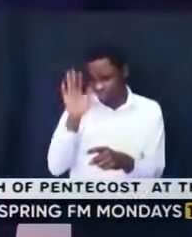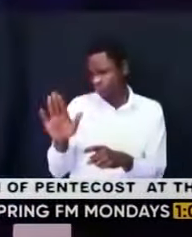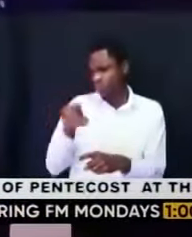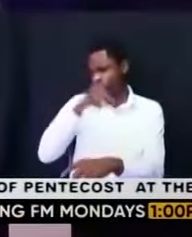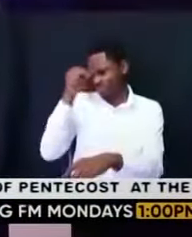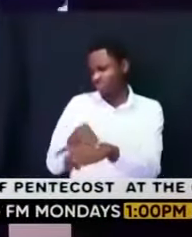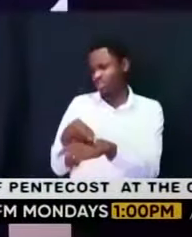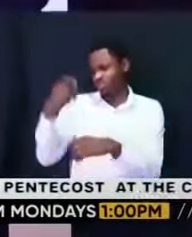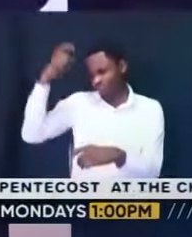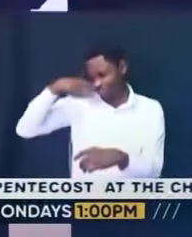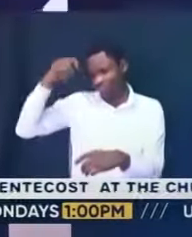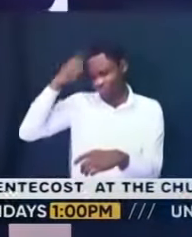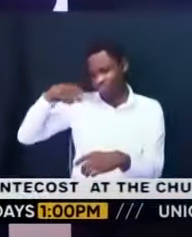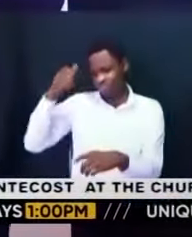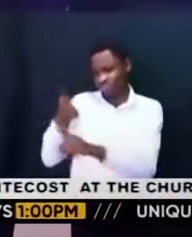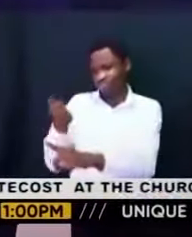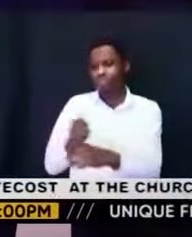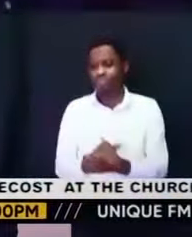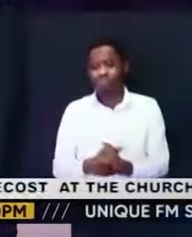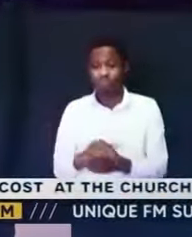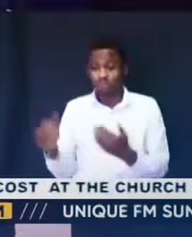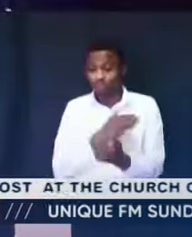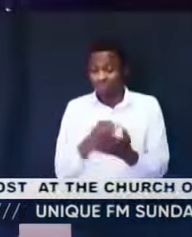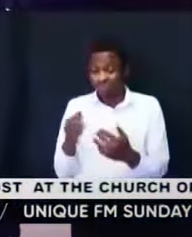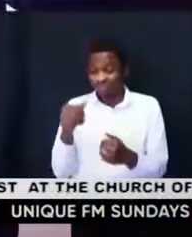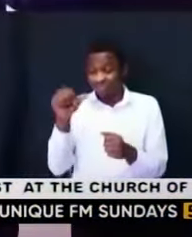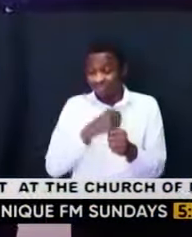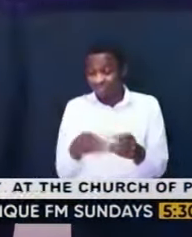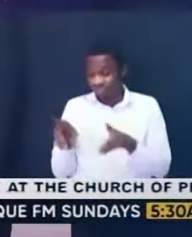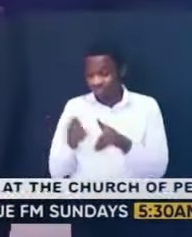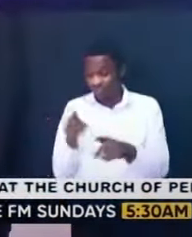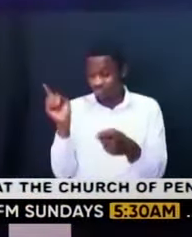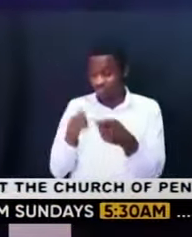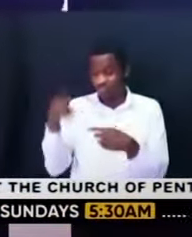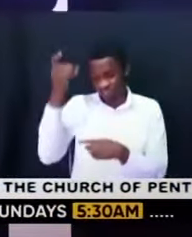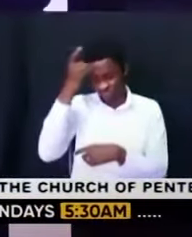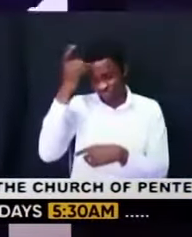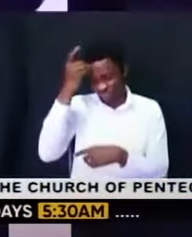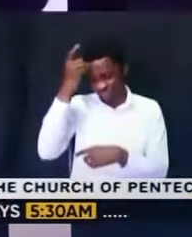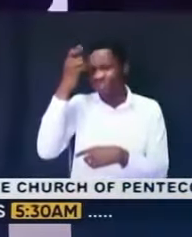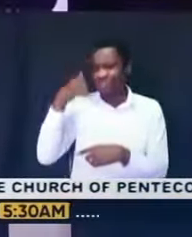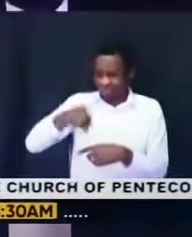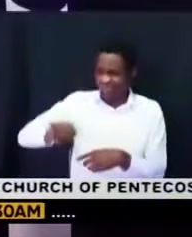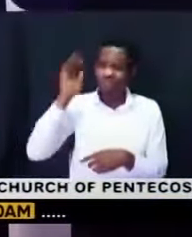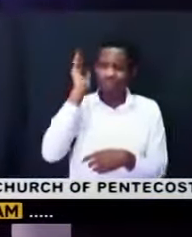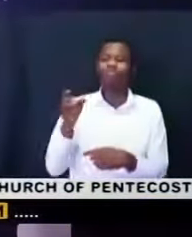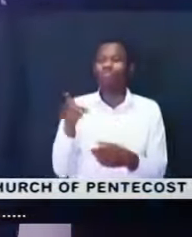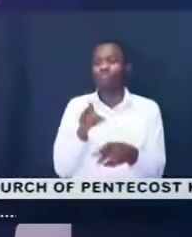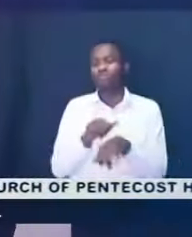nature so no matter what you do to the devil he will want to